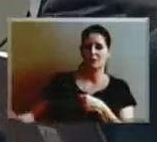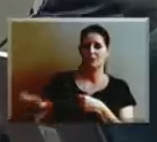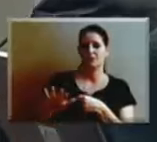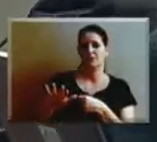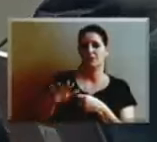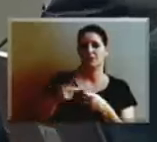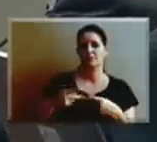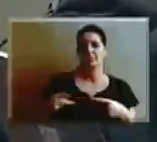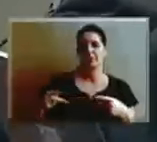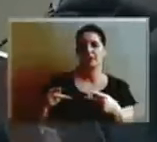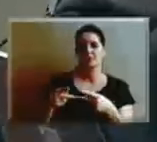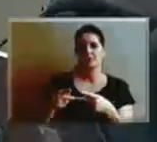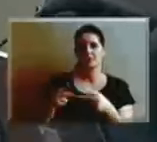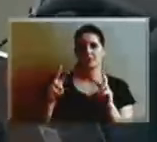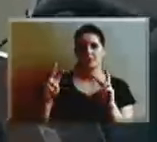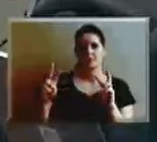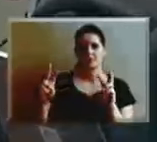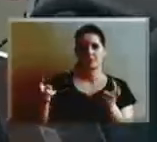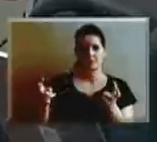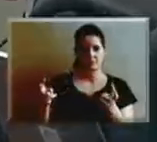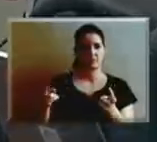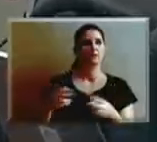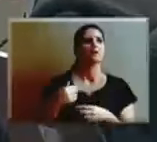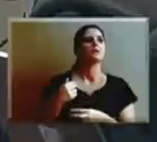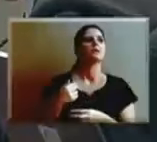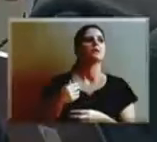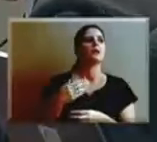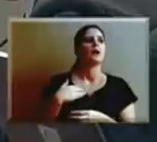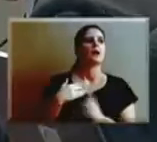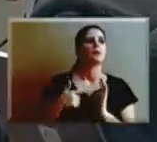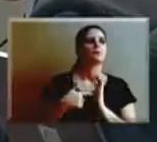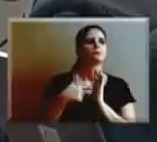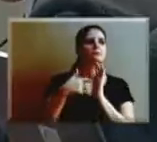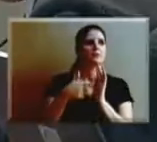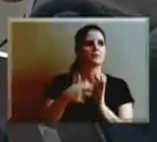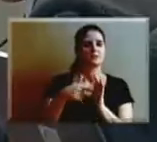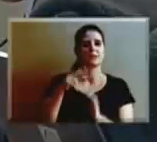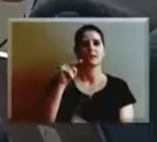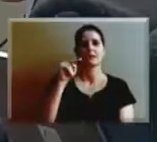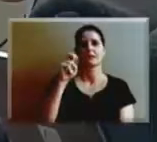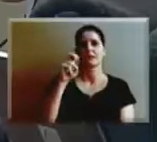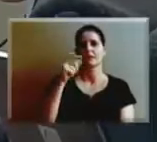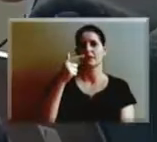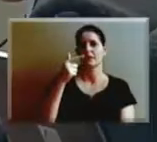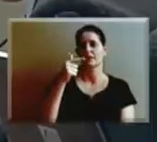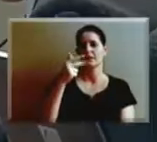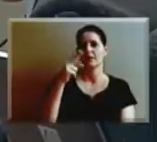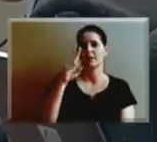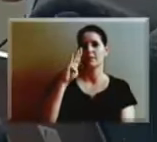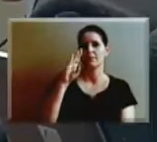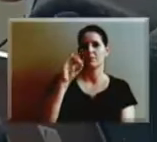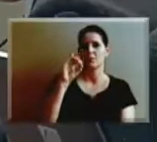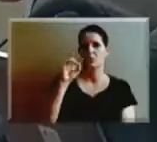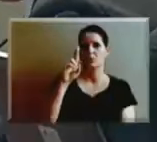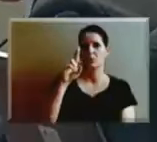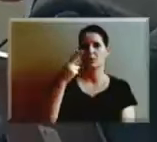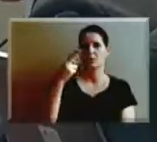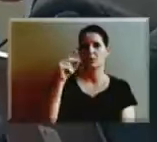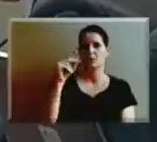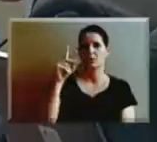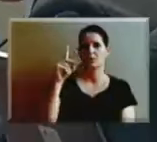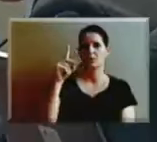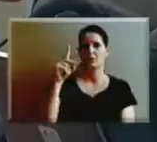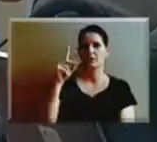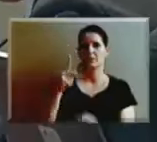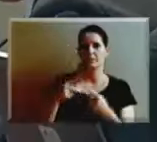lot of pride in representing Neighborhood Place for the district. We receive $80,000, and we work